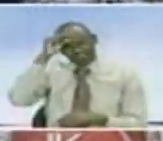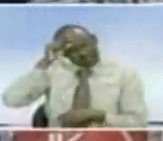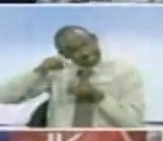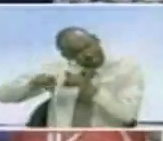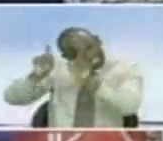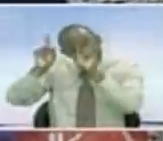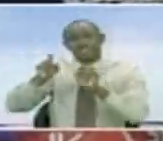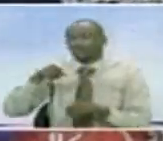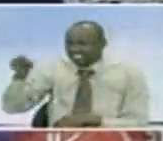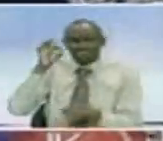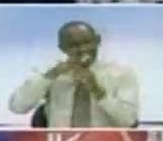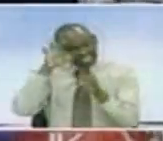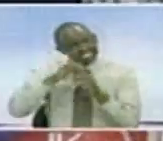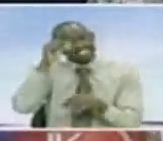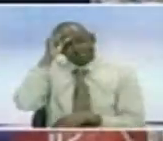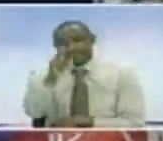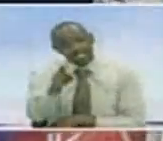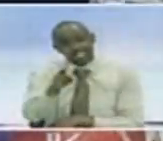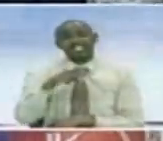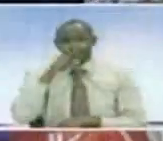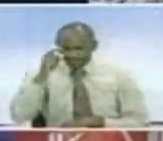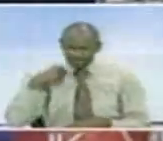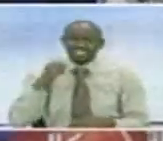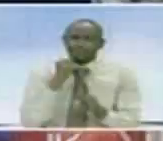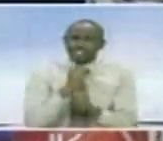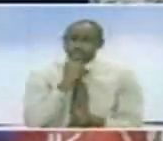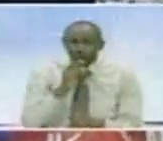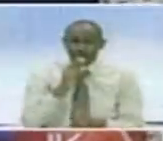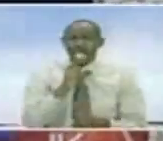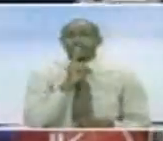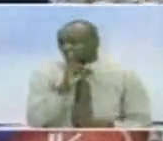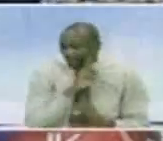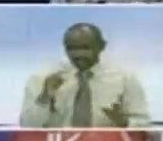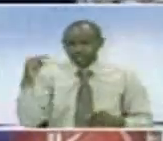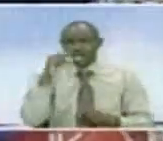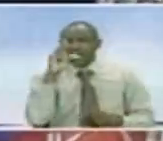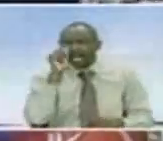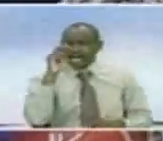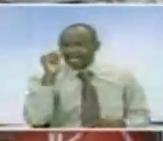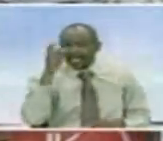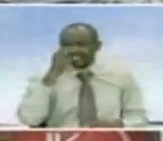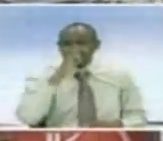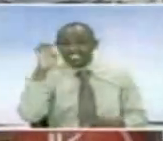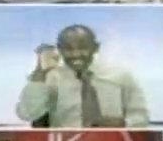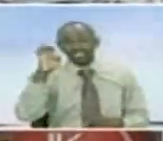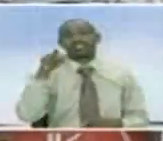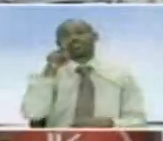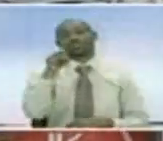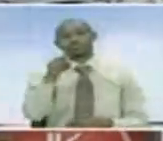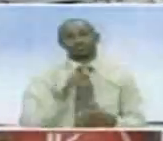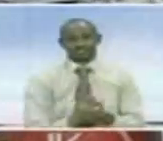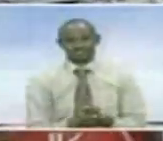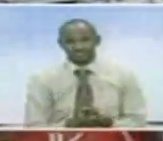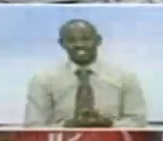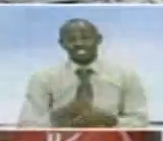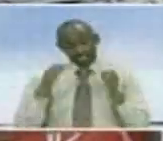was elected by Kenyans that must guarantee, not just assure you, guarantee you of security. Okay, what about those people who are being